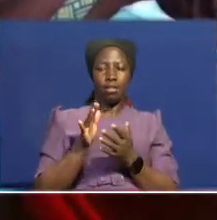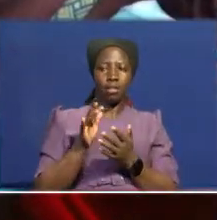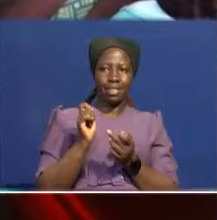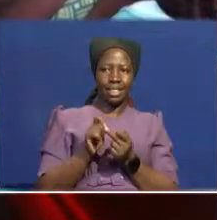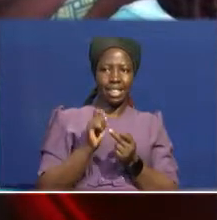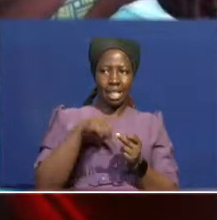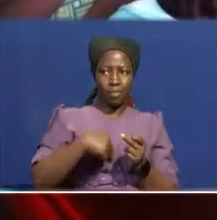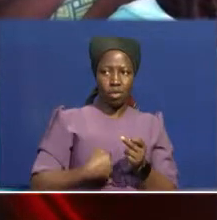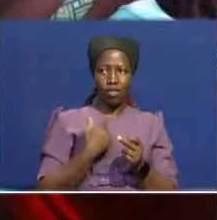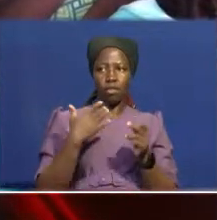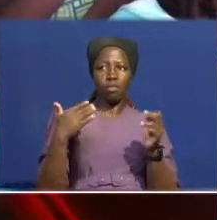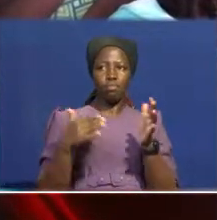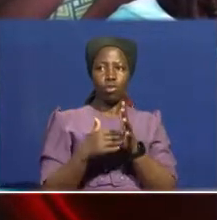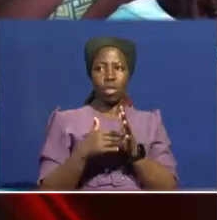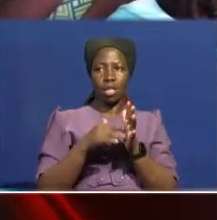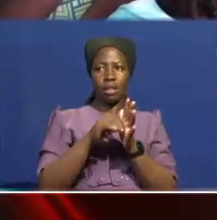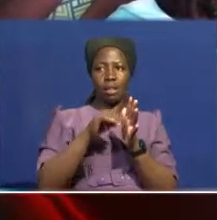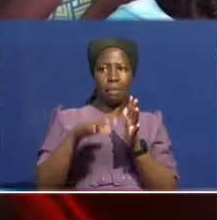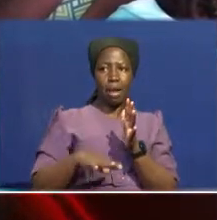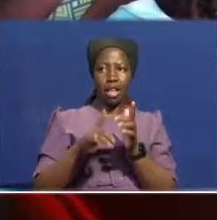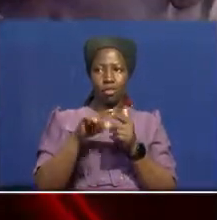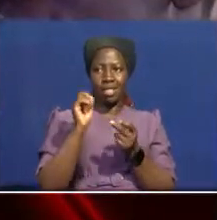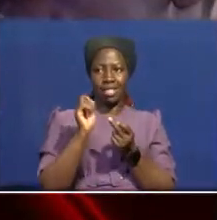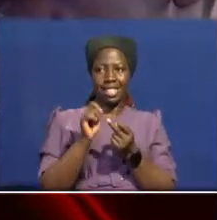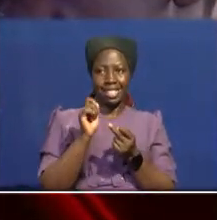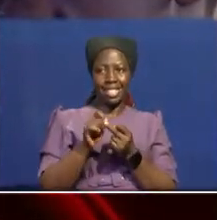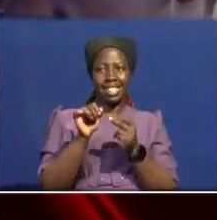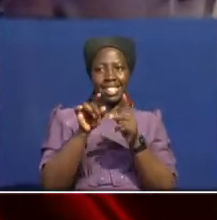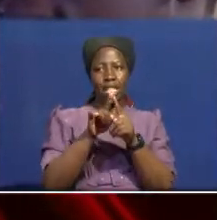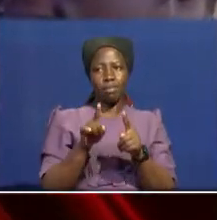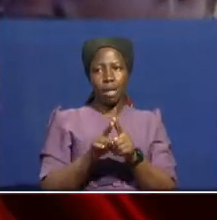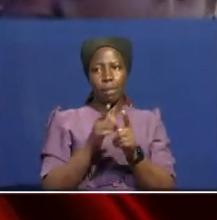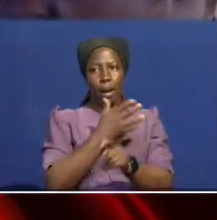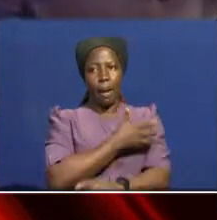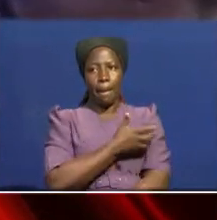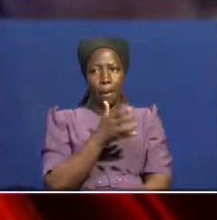to testing and empowering them to prioritize their health.